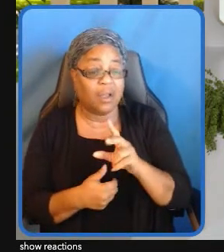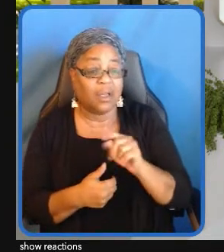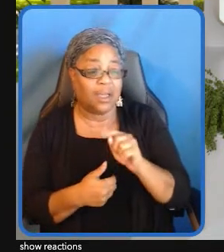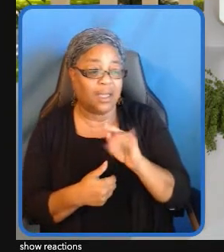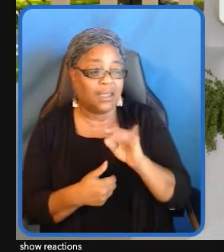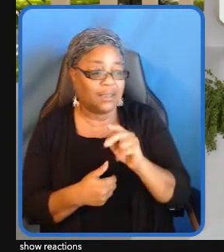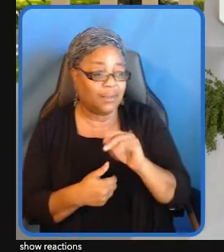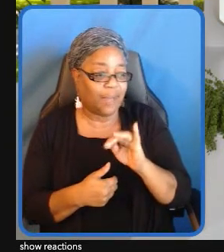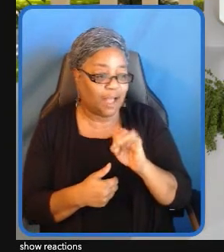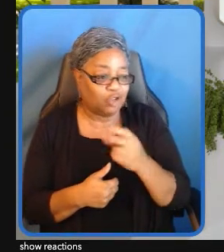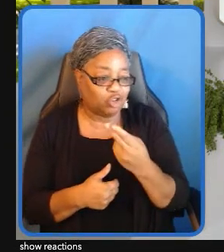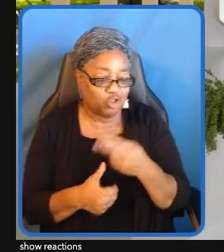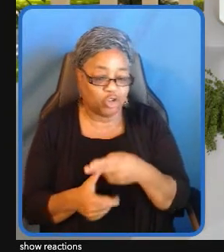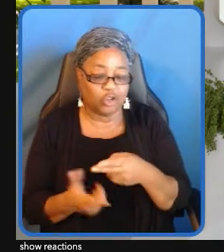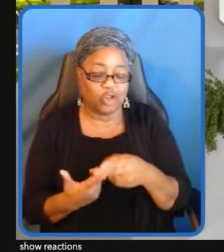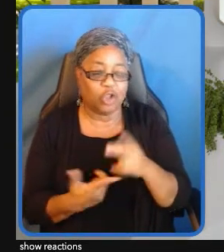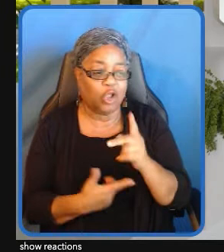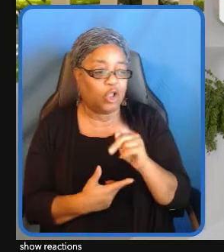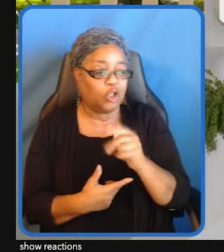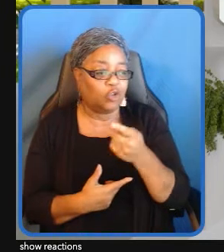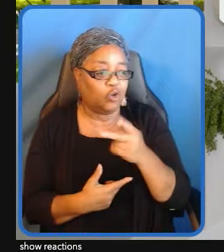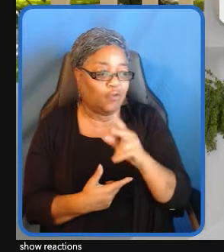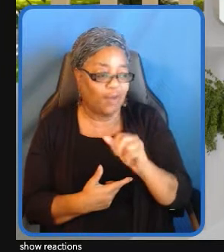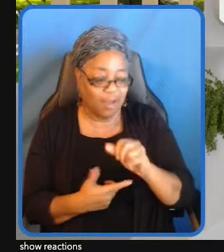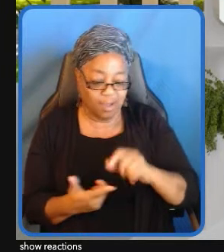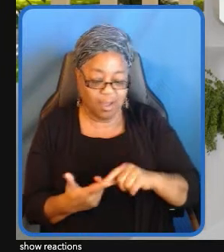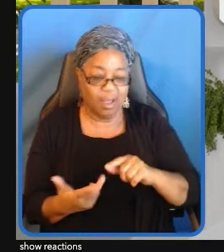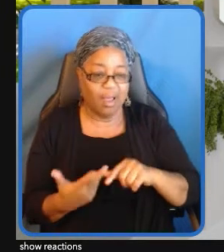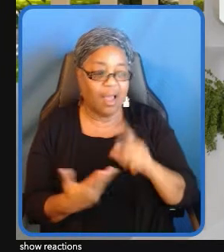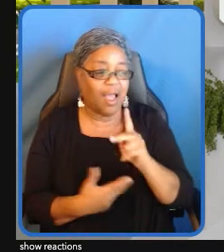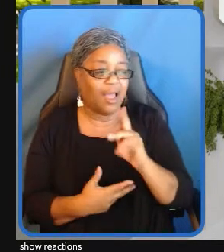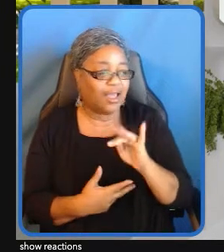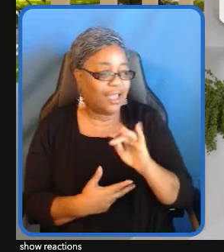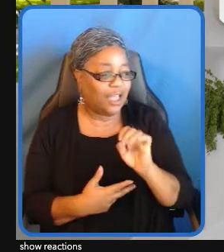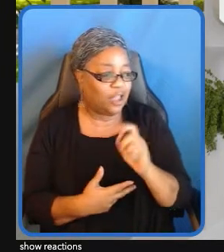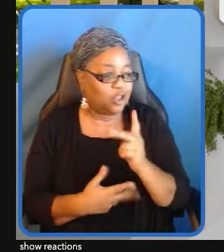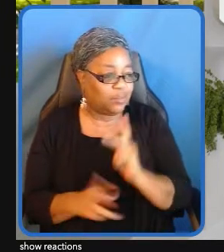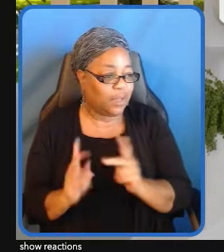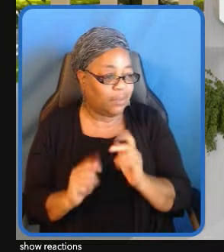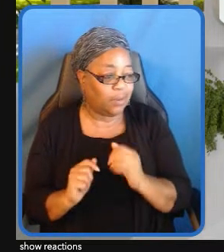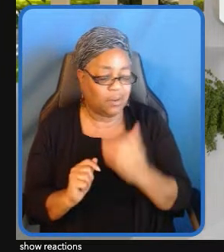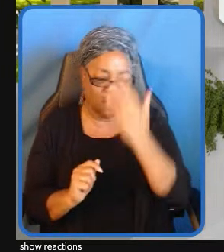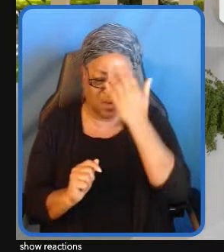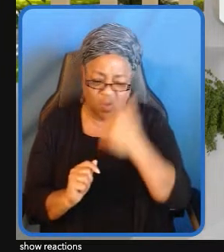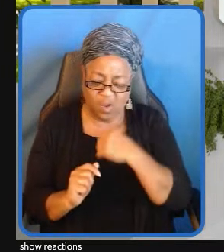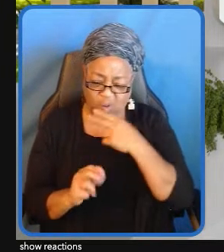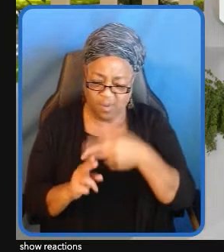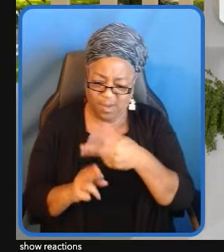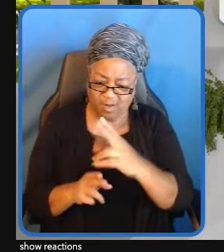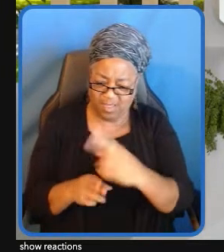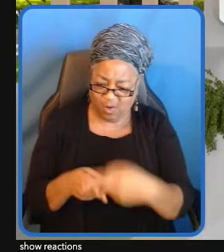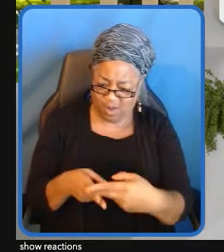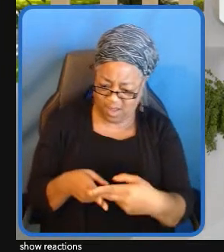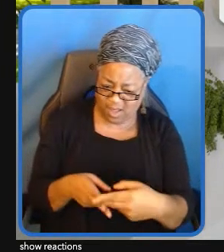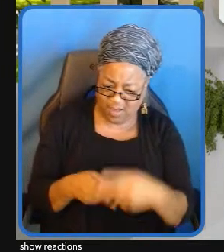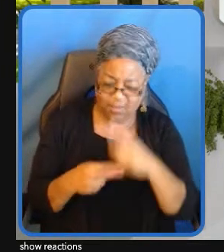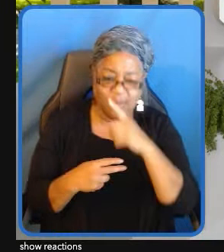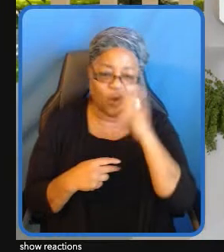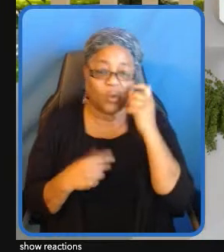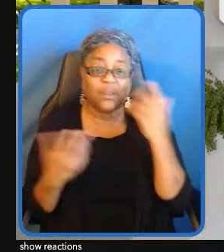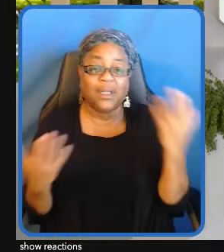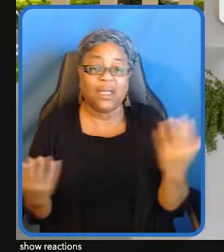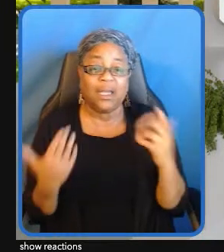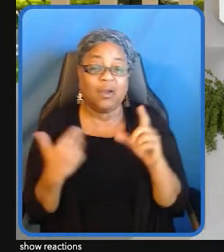peoples. Why do I say their names as we dive into a session to change the corporate world? Because if 2020 taught